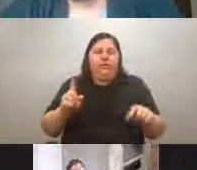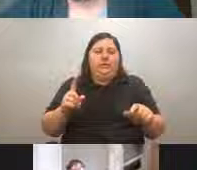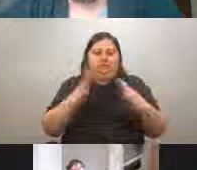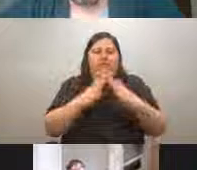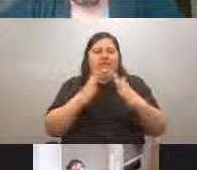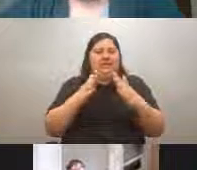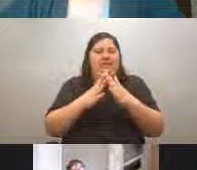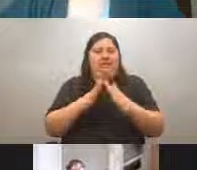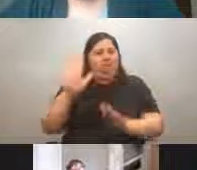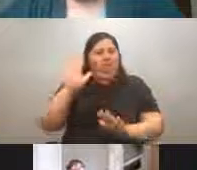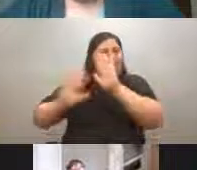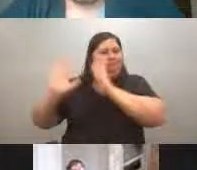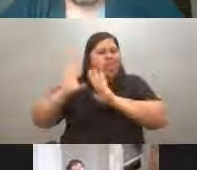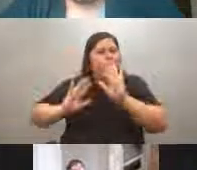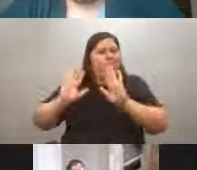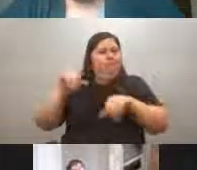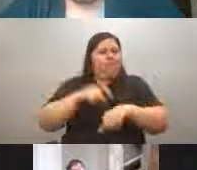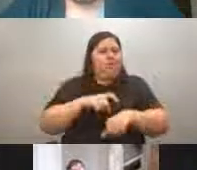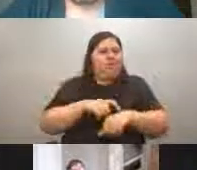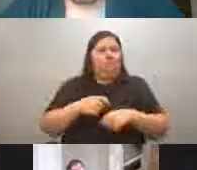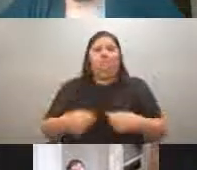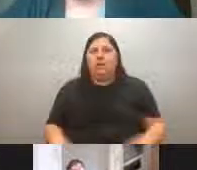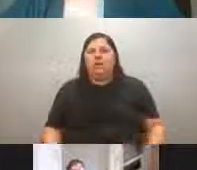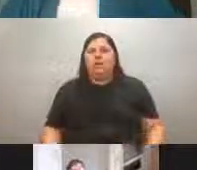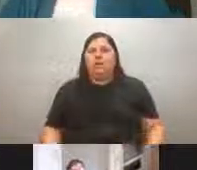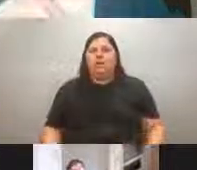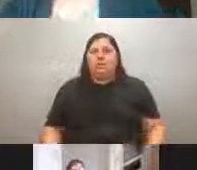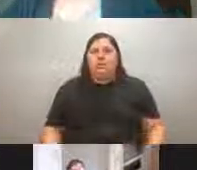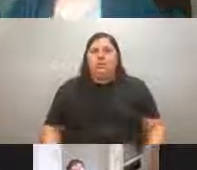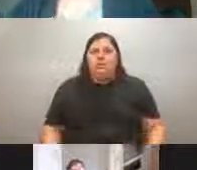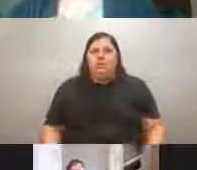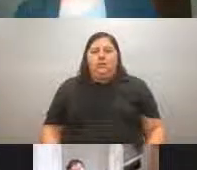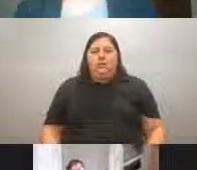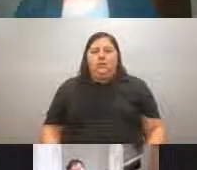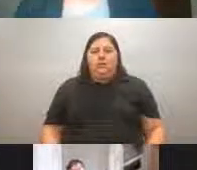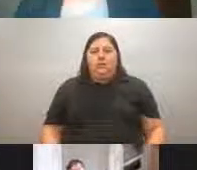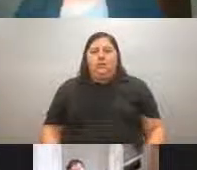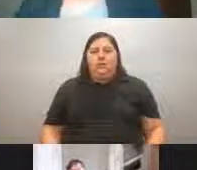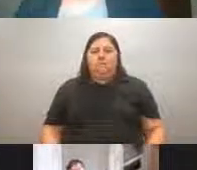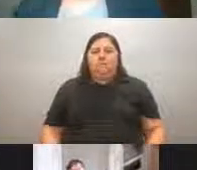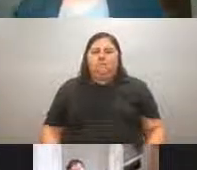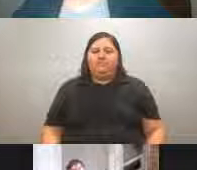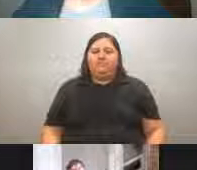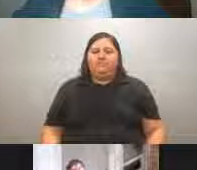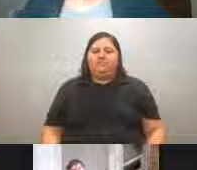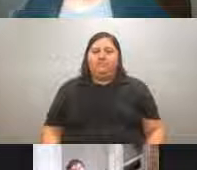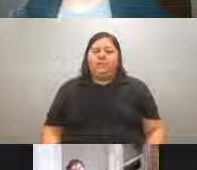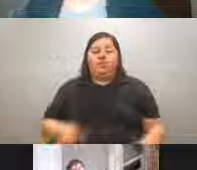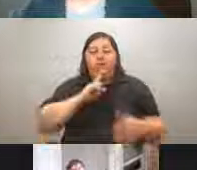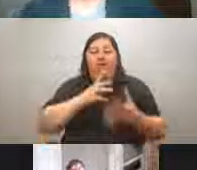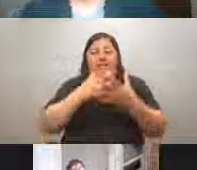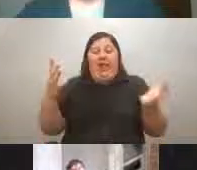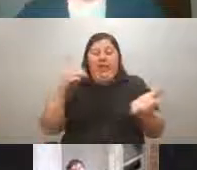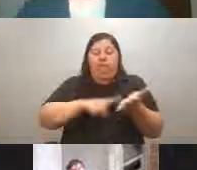different thing then. And just so there's been a lot of research that the project team